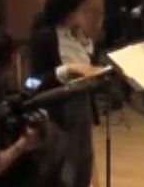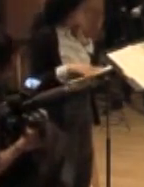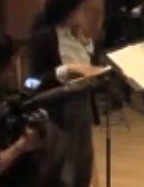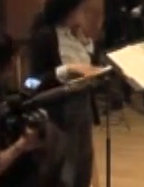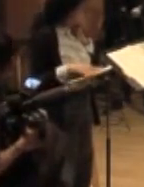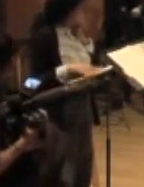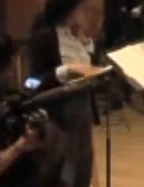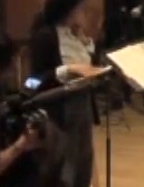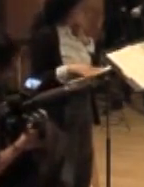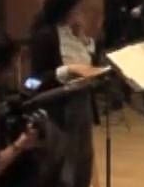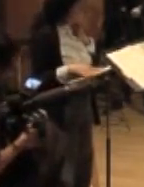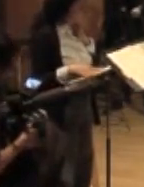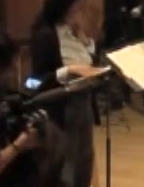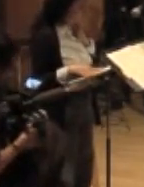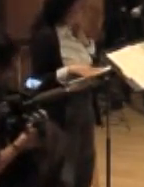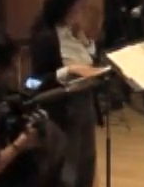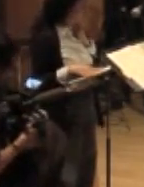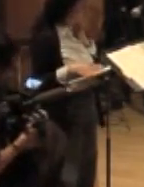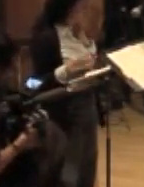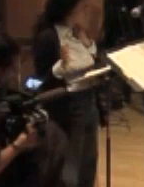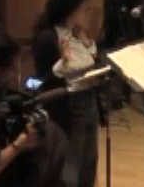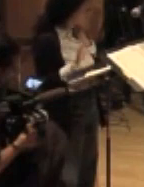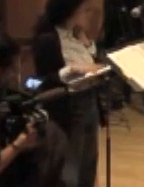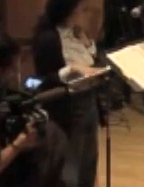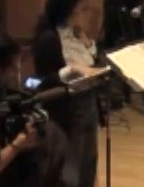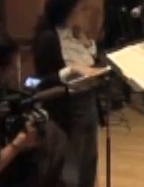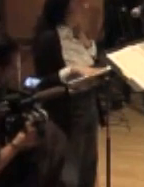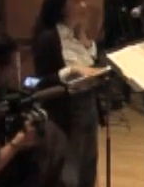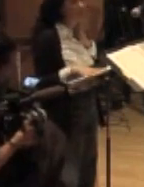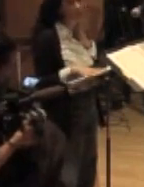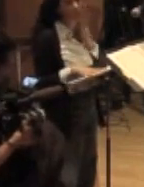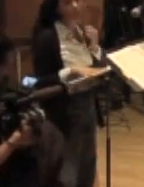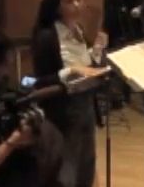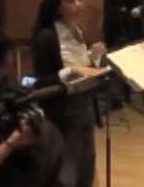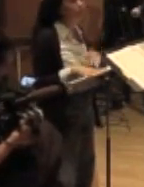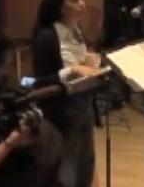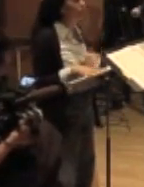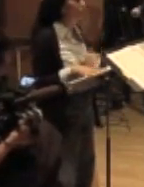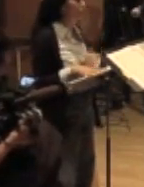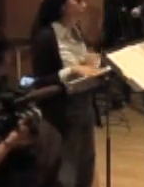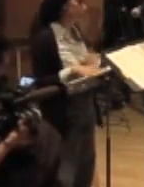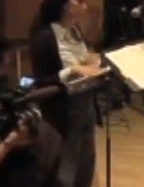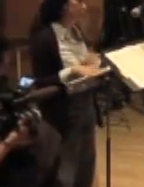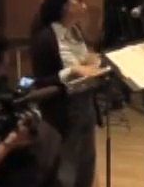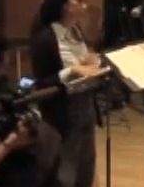well just stay on land then yeah well what do I